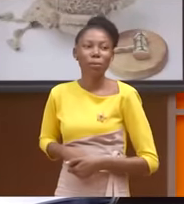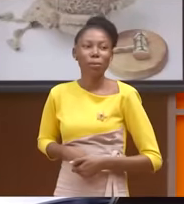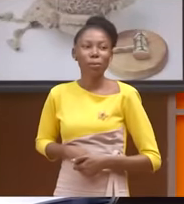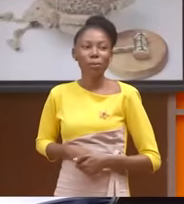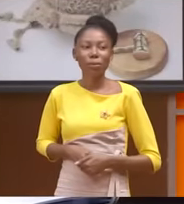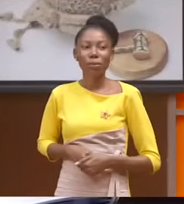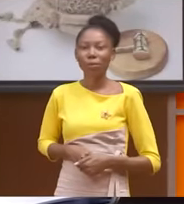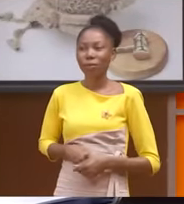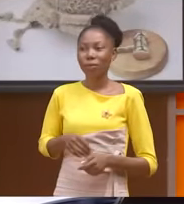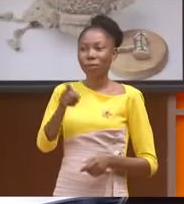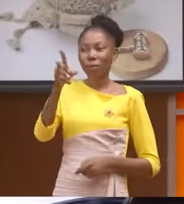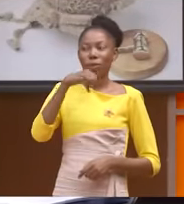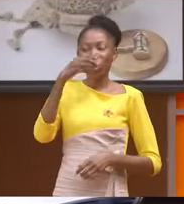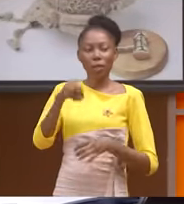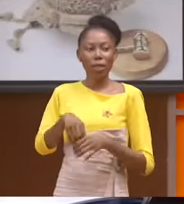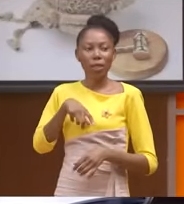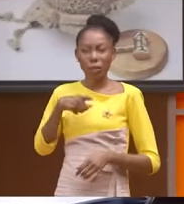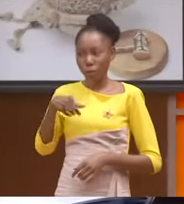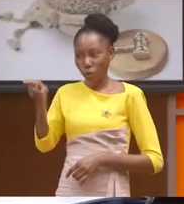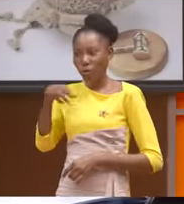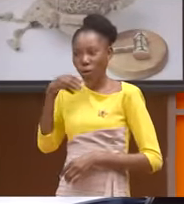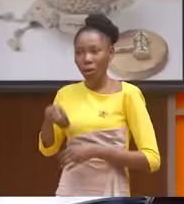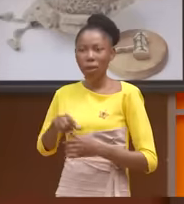You are not in Lagos. You are in Lagos.